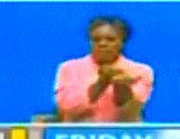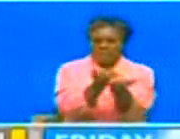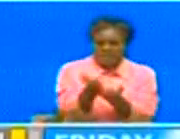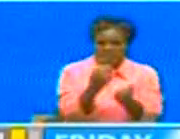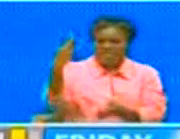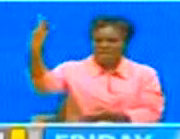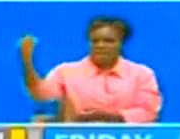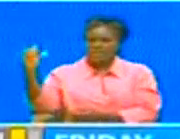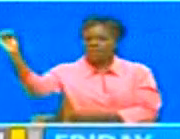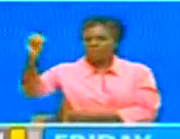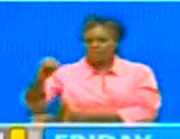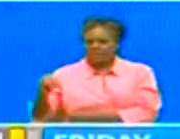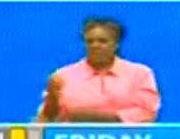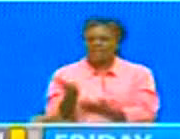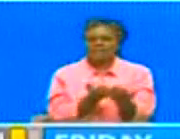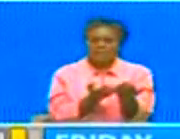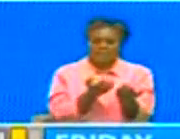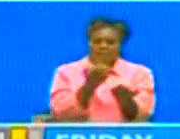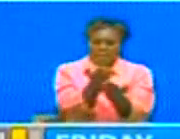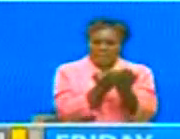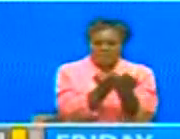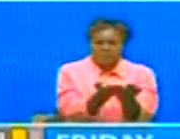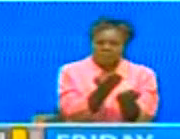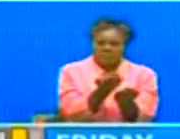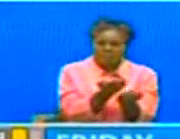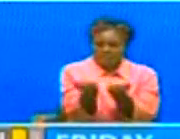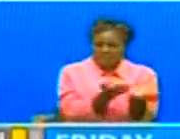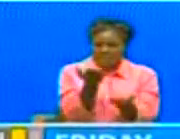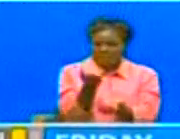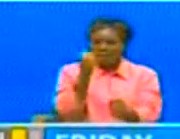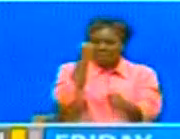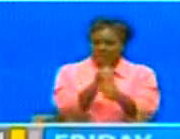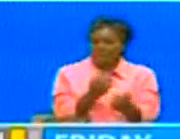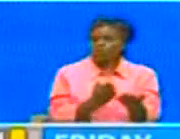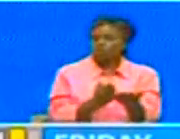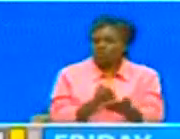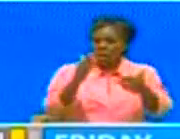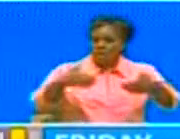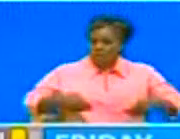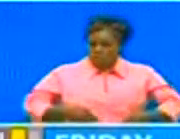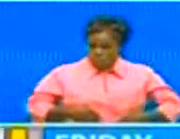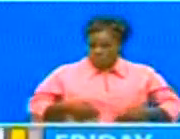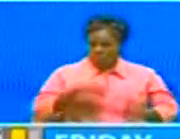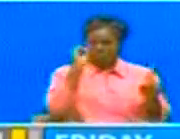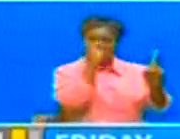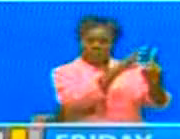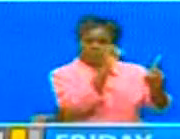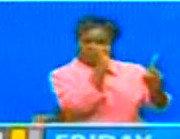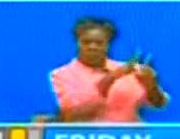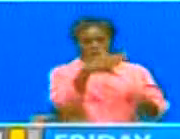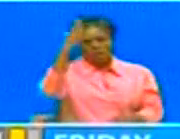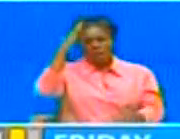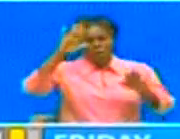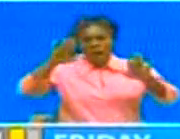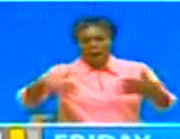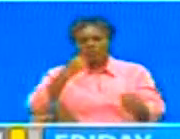them 30% of whatever tenders there are there. We need to make sure that the youth are mentored to know how